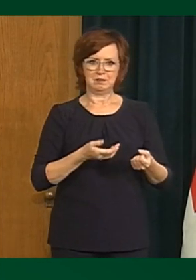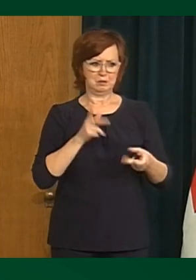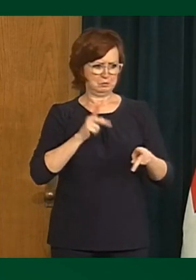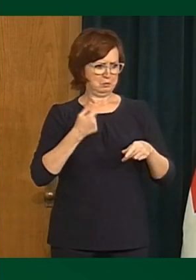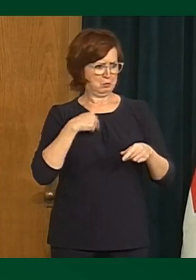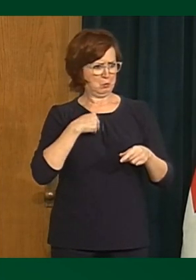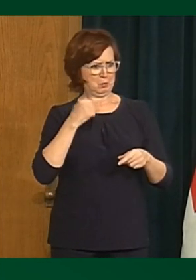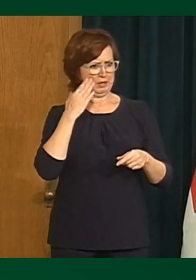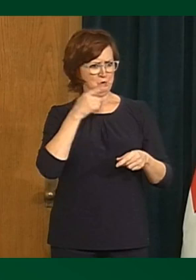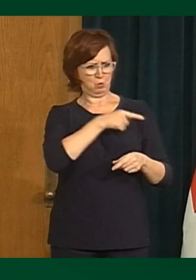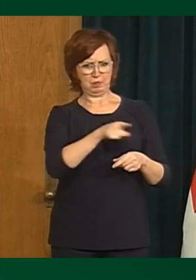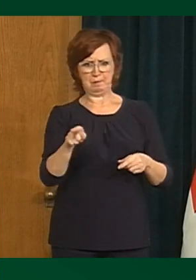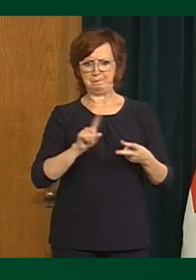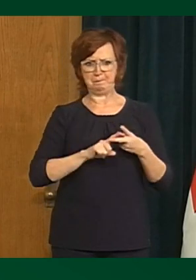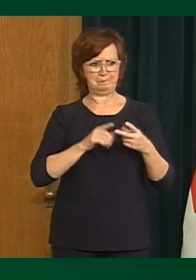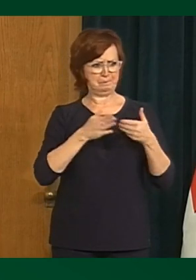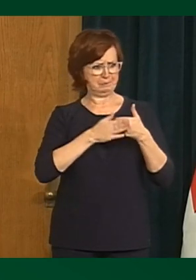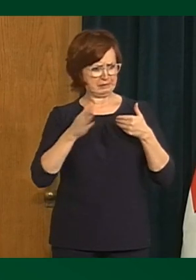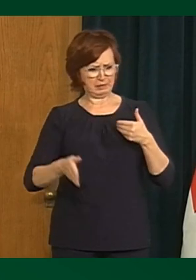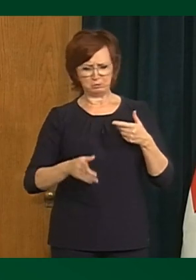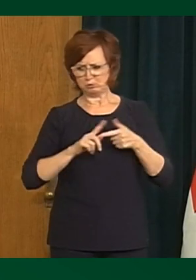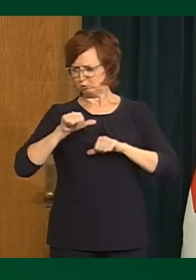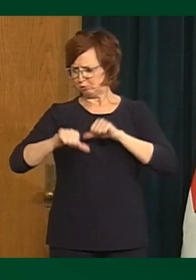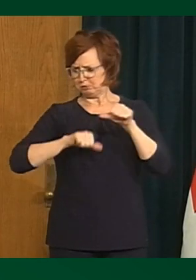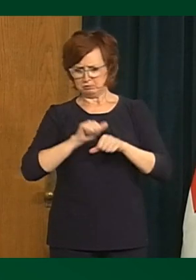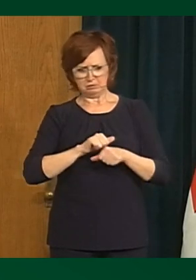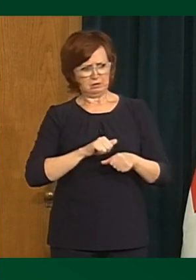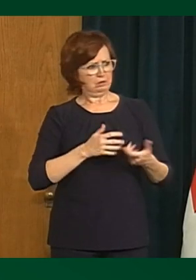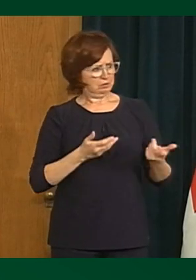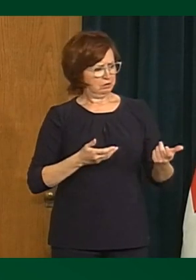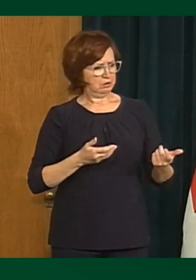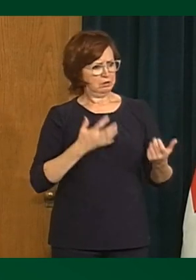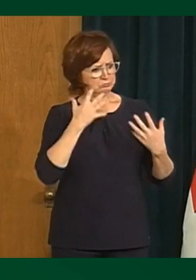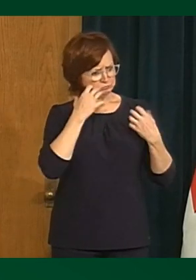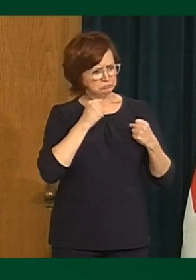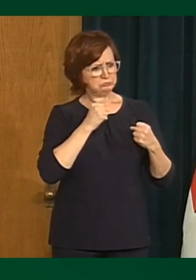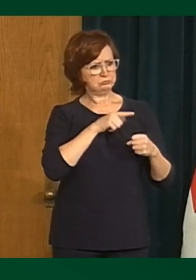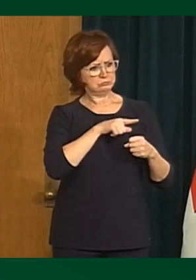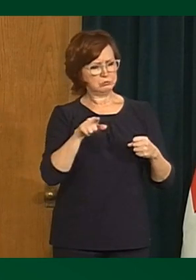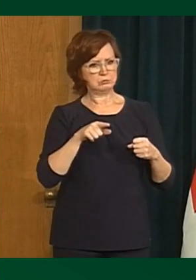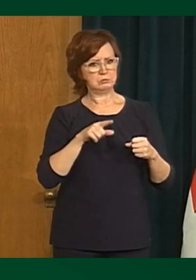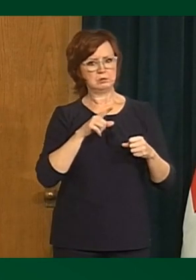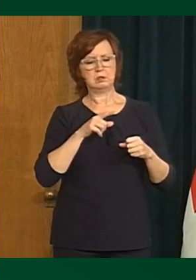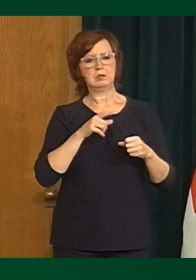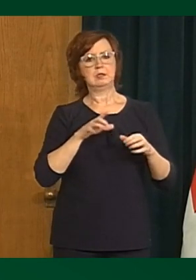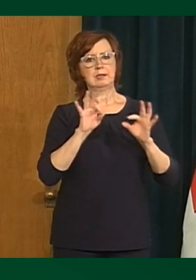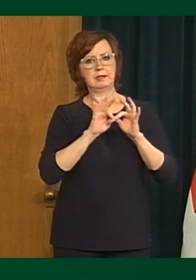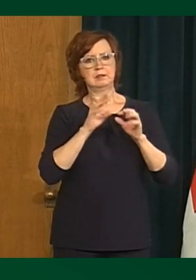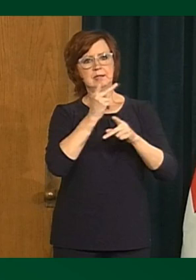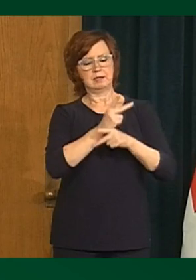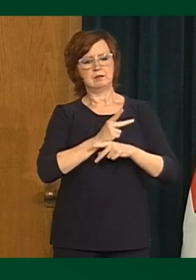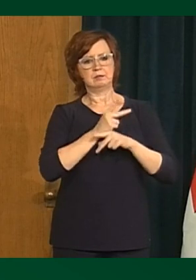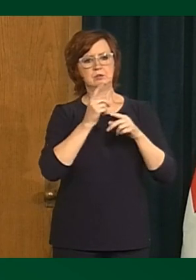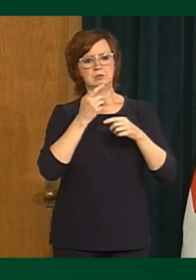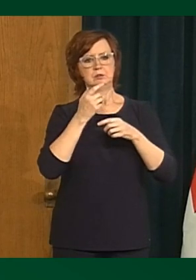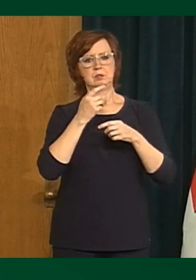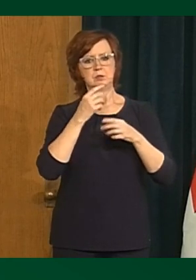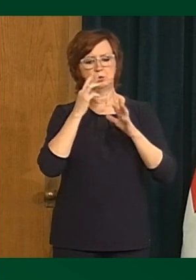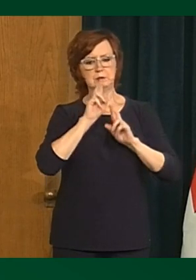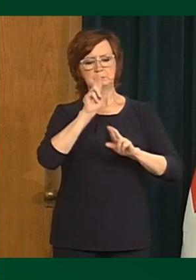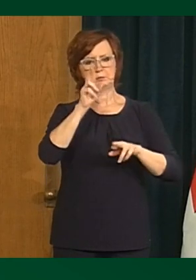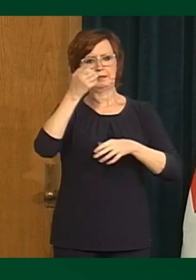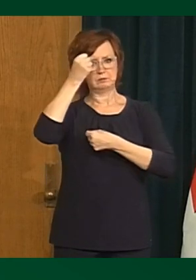certain they will do the right thing, communicate their message, but not cross that line. Follow-up, Murray? Do you not